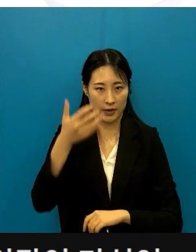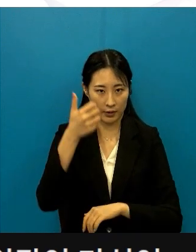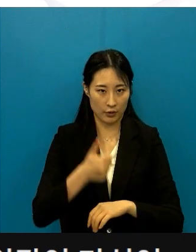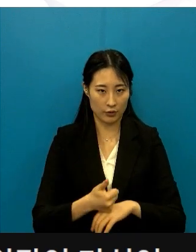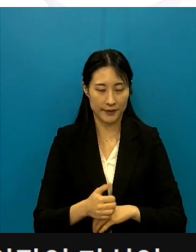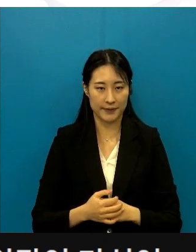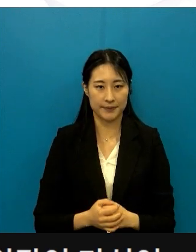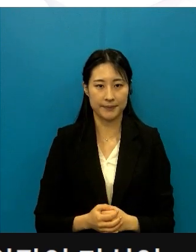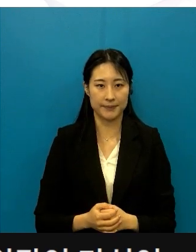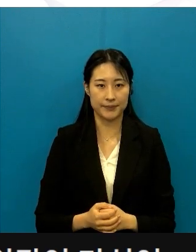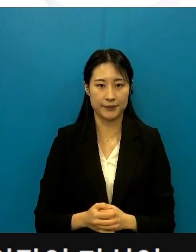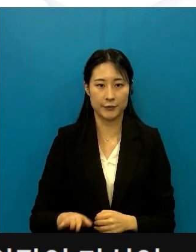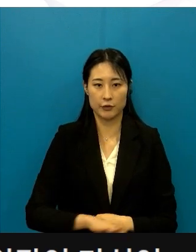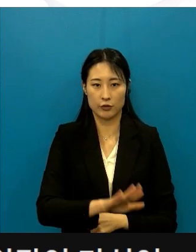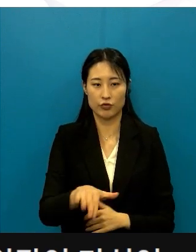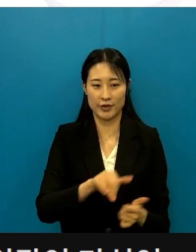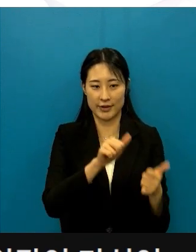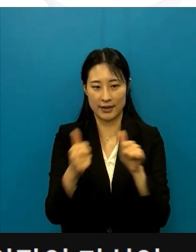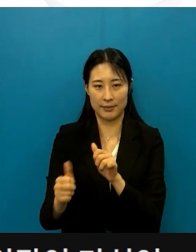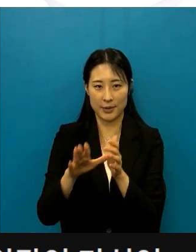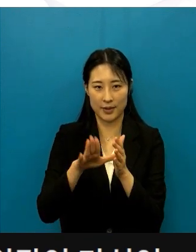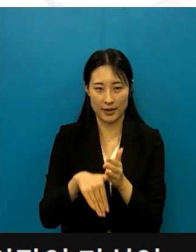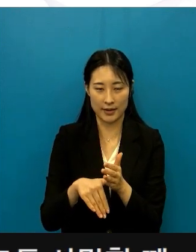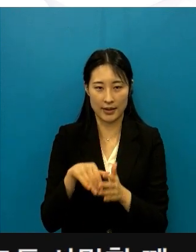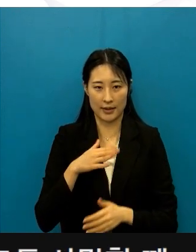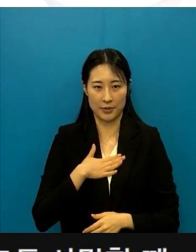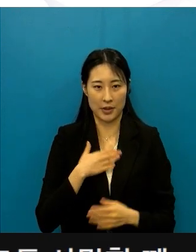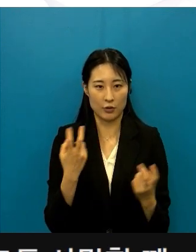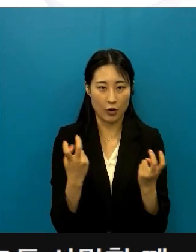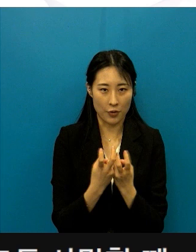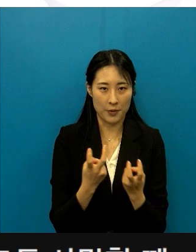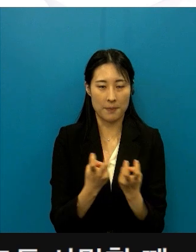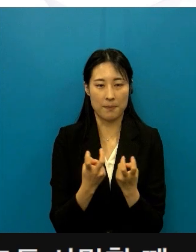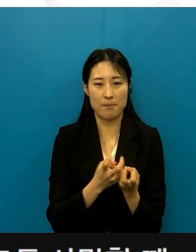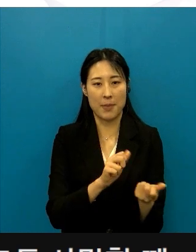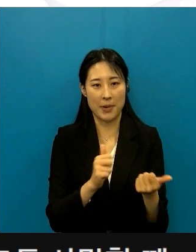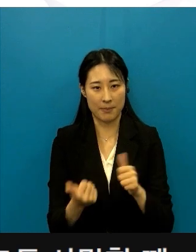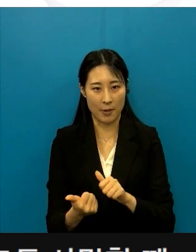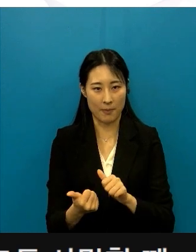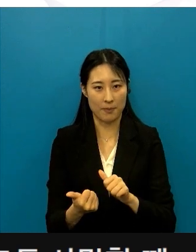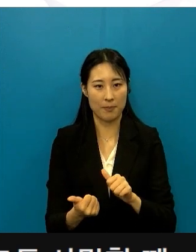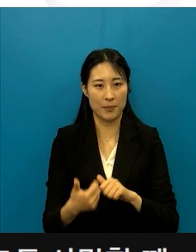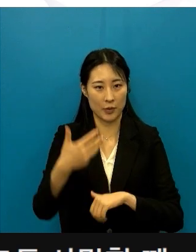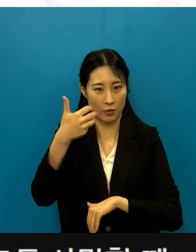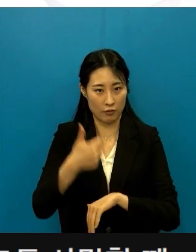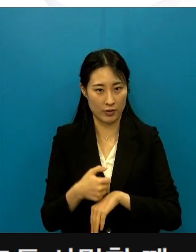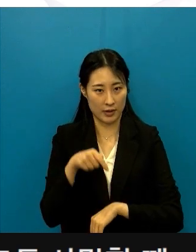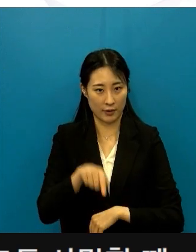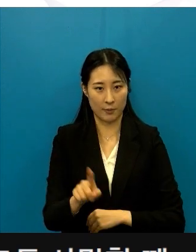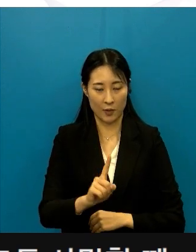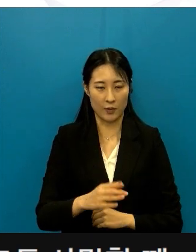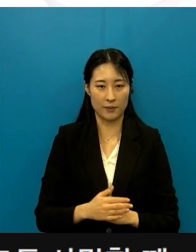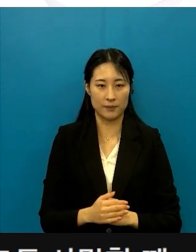and that the way we die wrap up of the way we live.